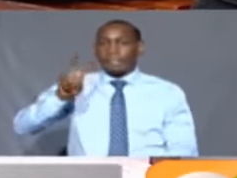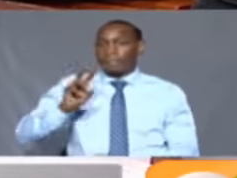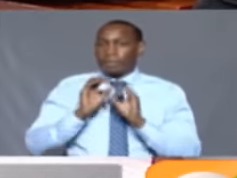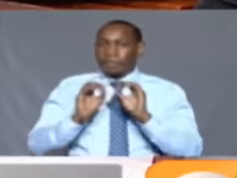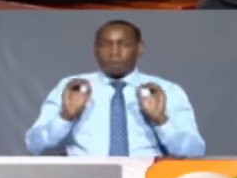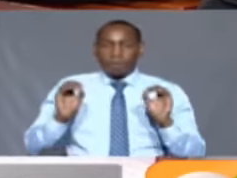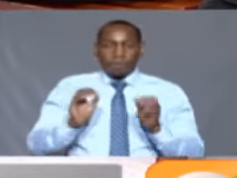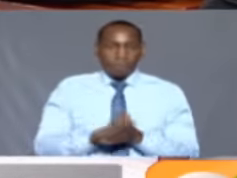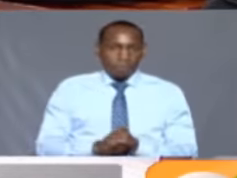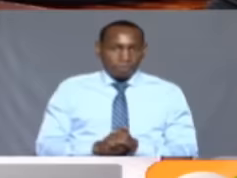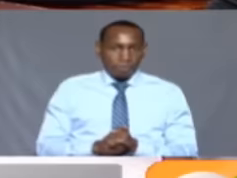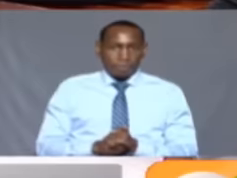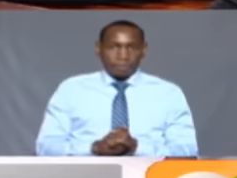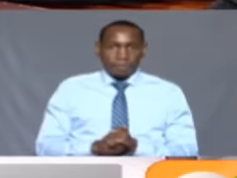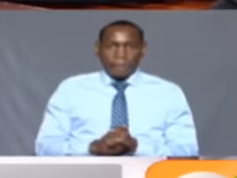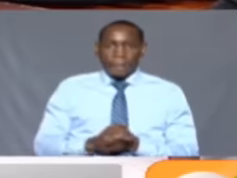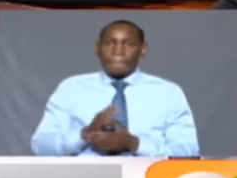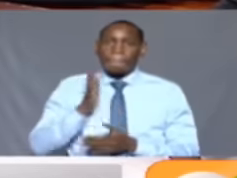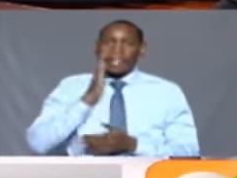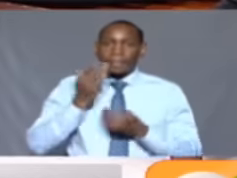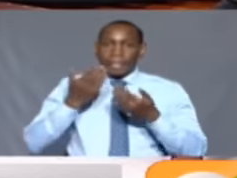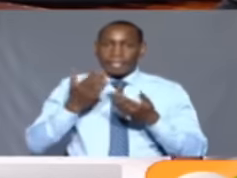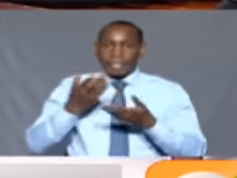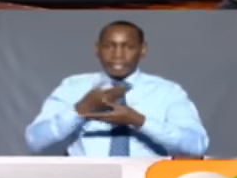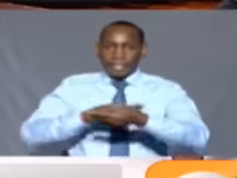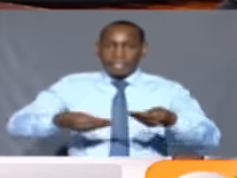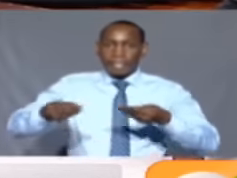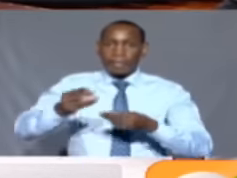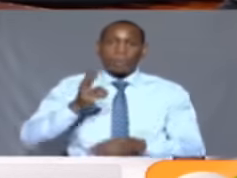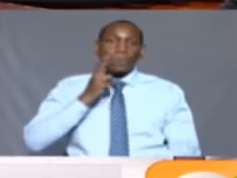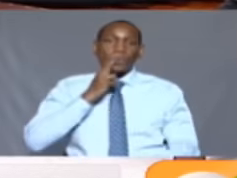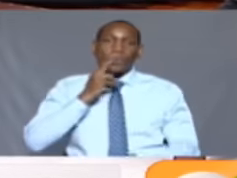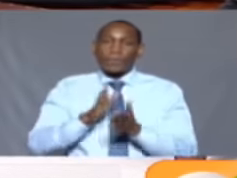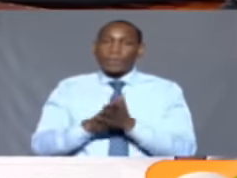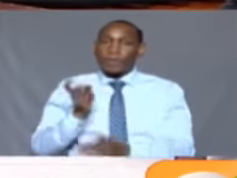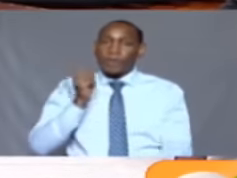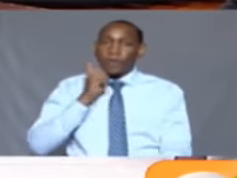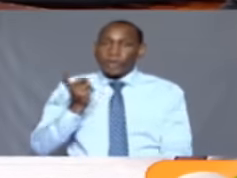And she's out selling cigarettes and sweets, yes, right?